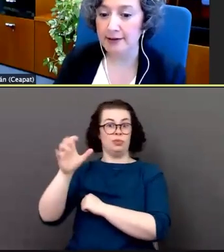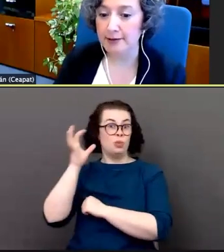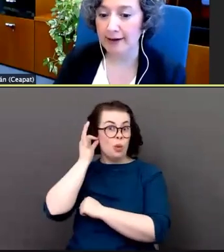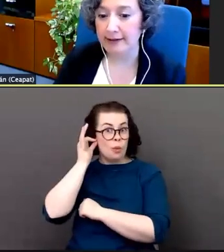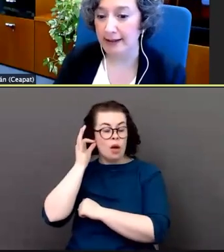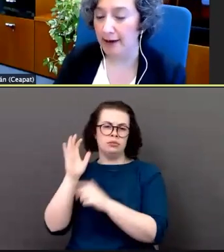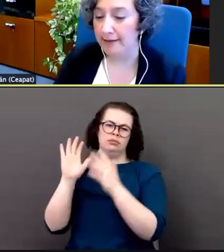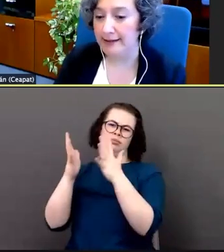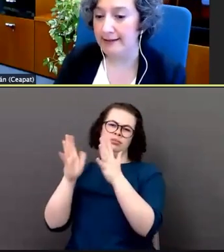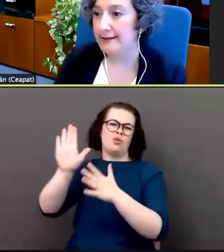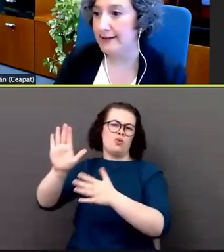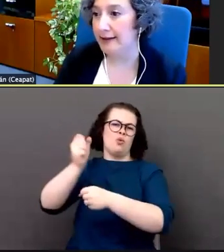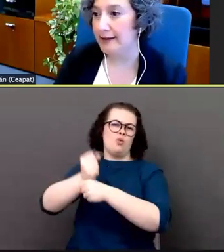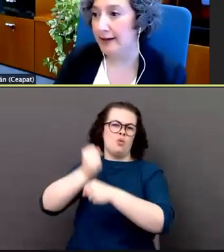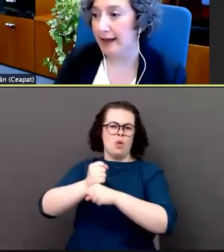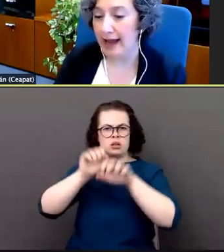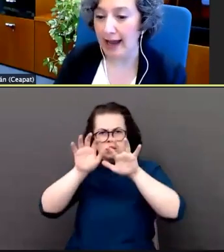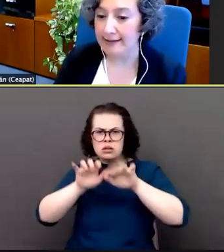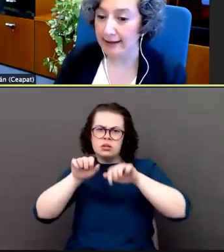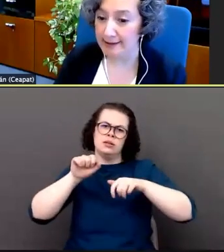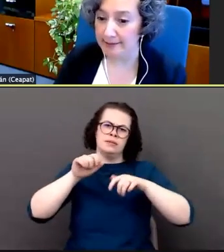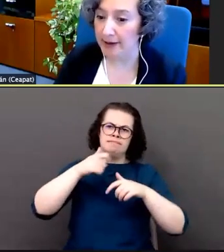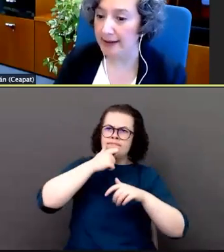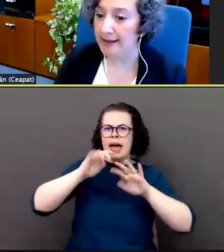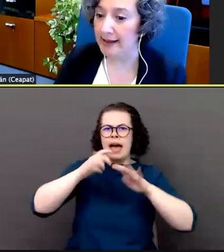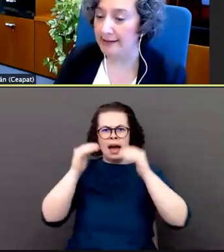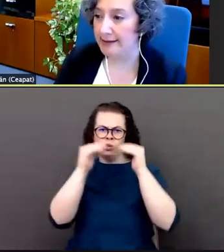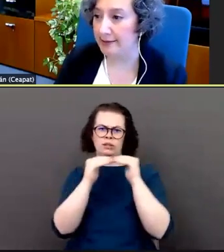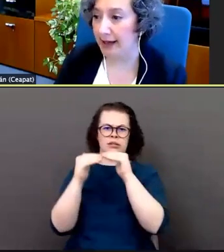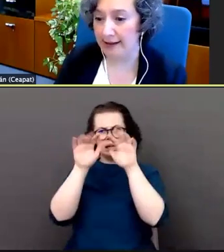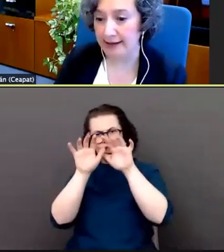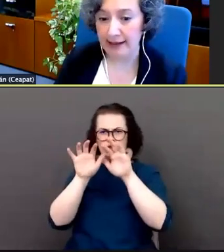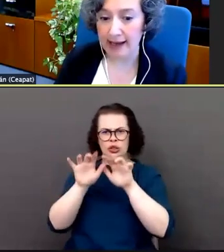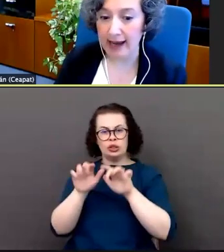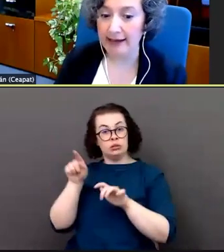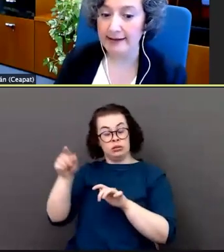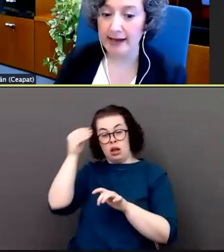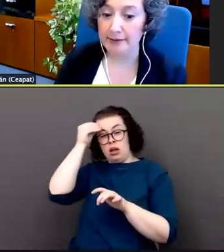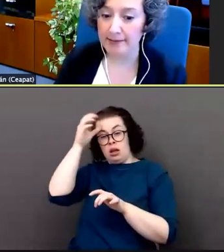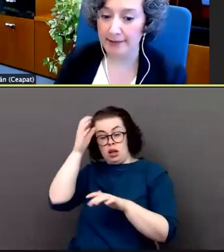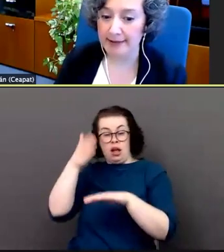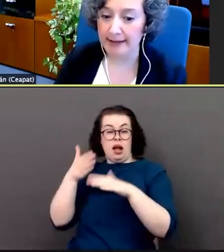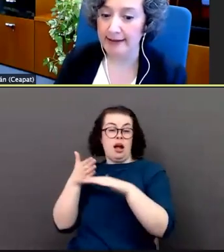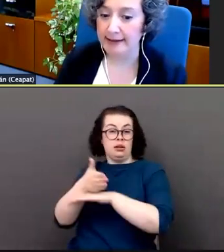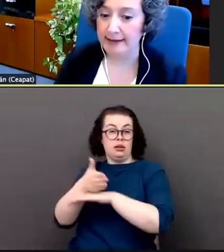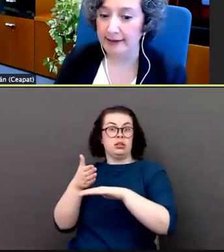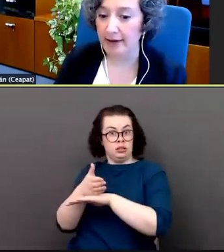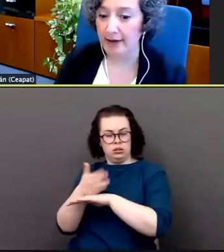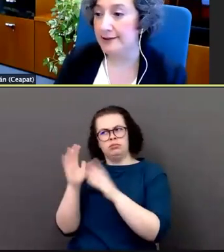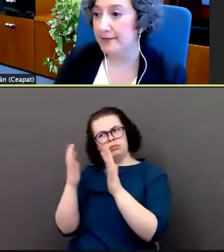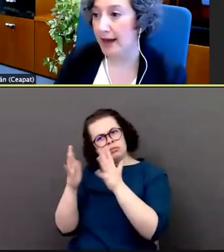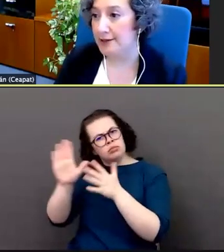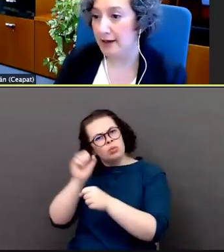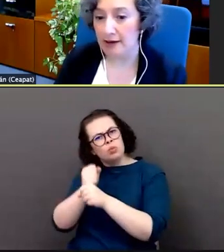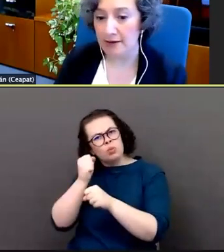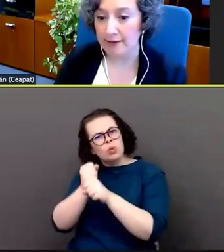the drafting of this standard as expert in accessibility and as a representative of the